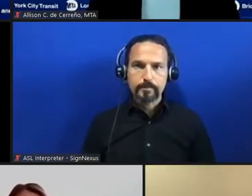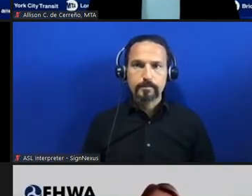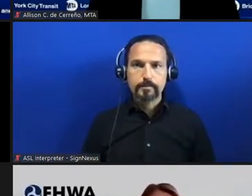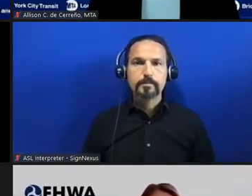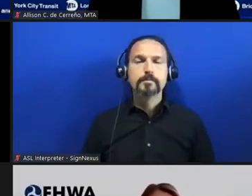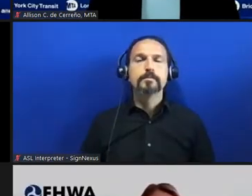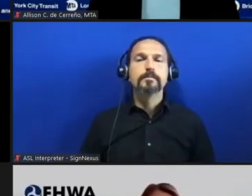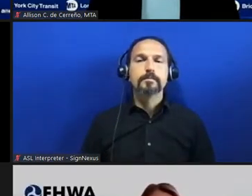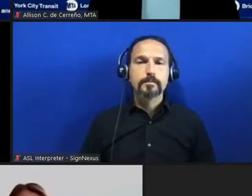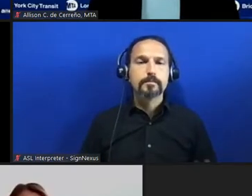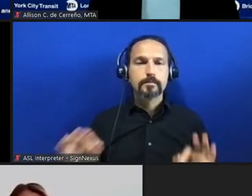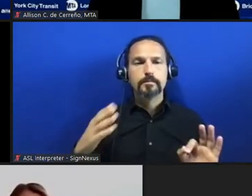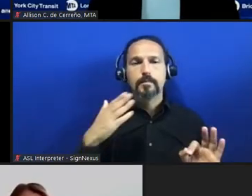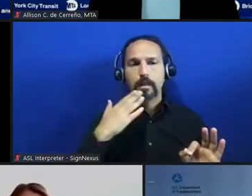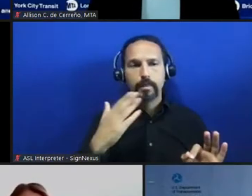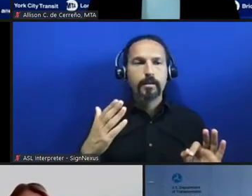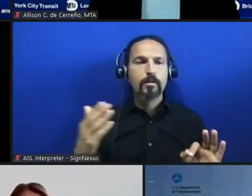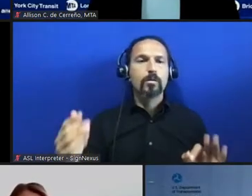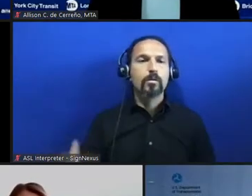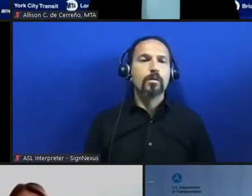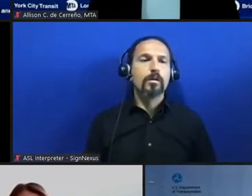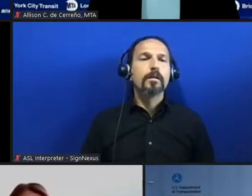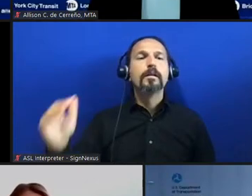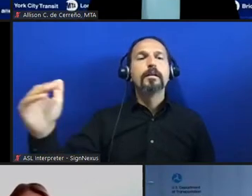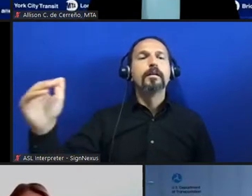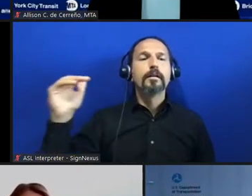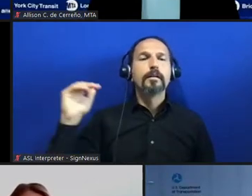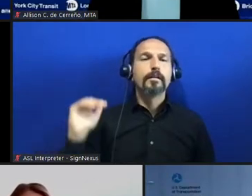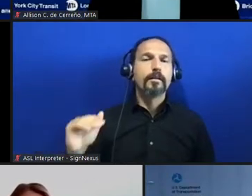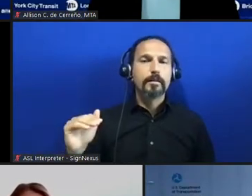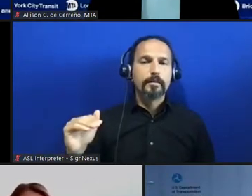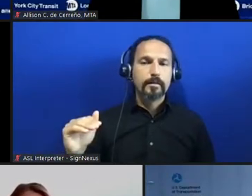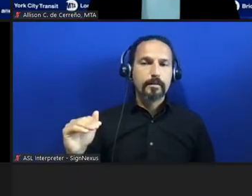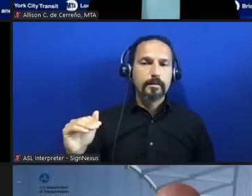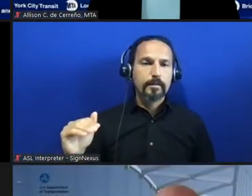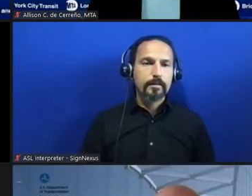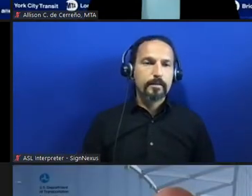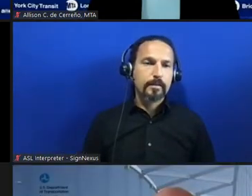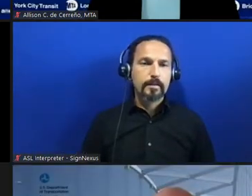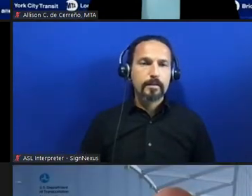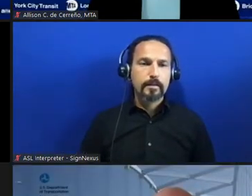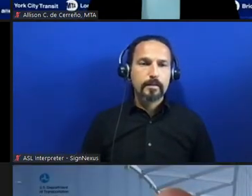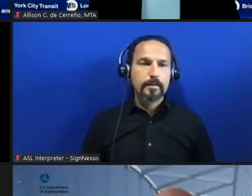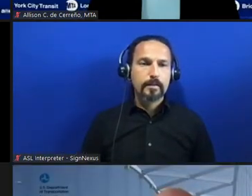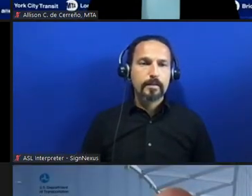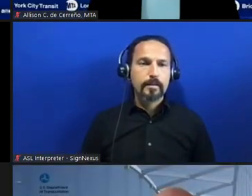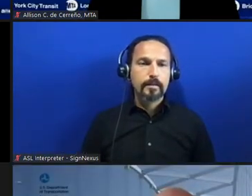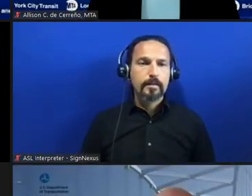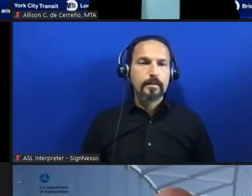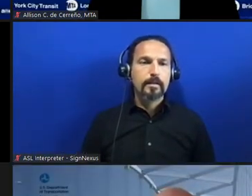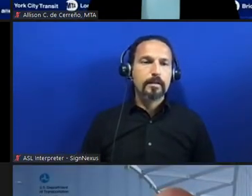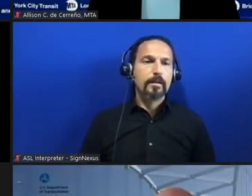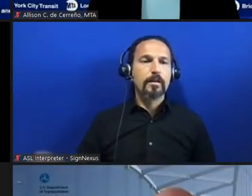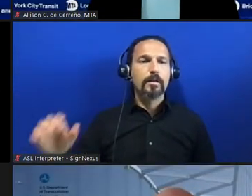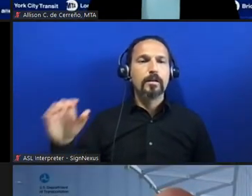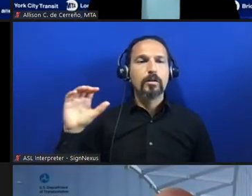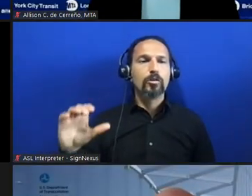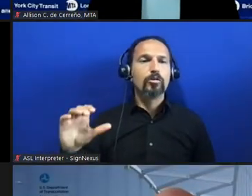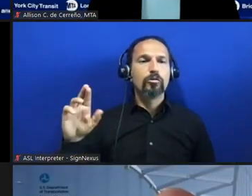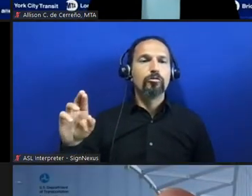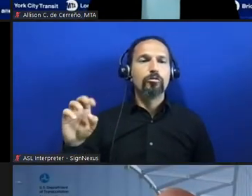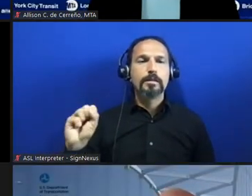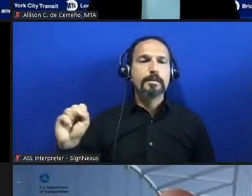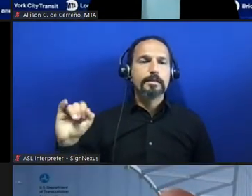thank you our next speaker is Christina Connolly